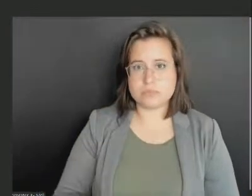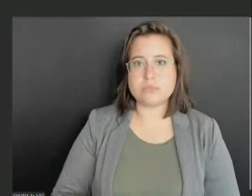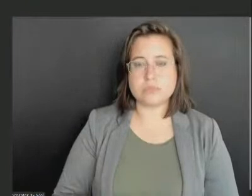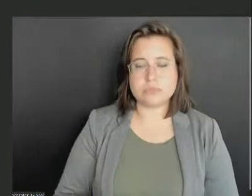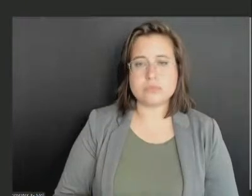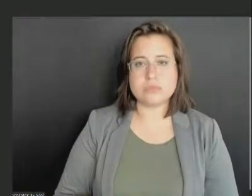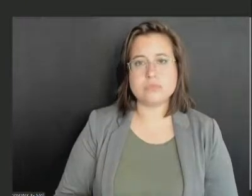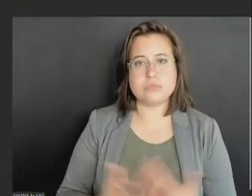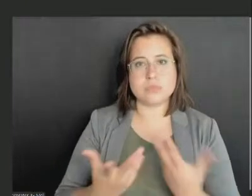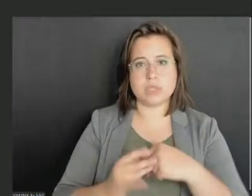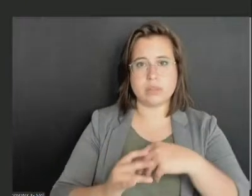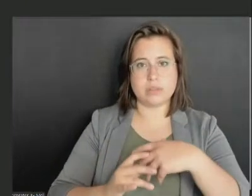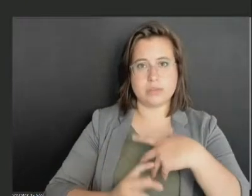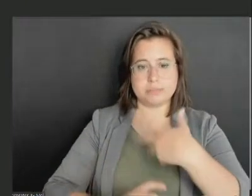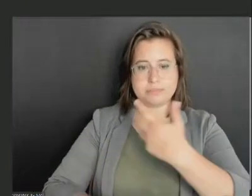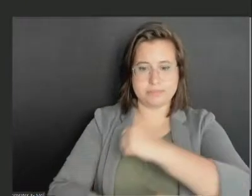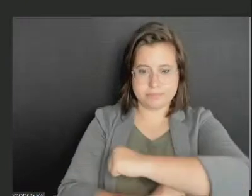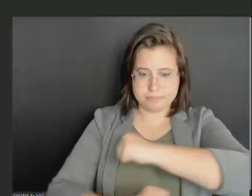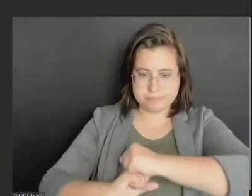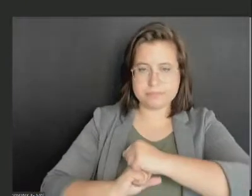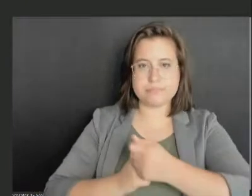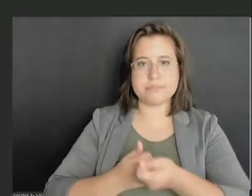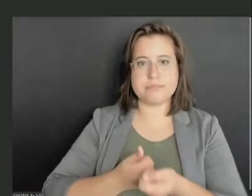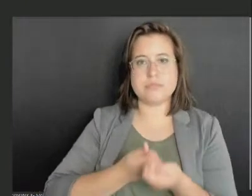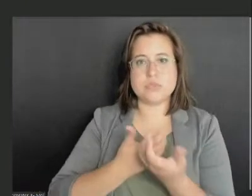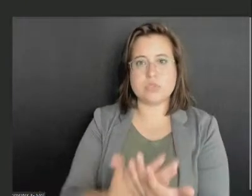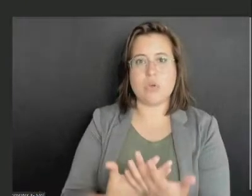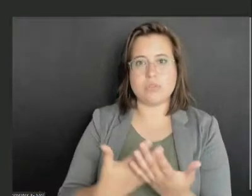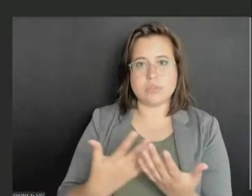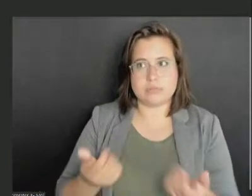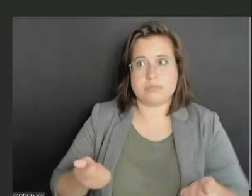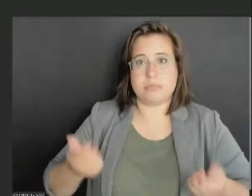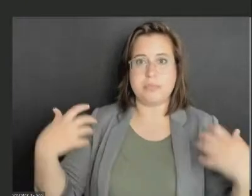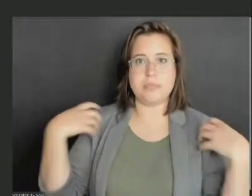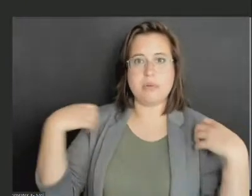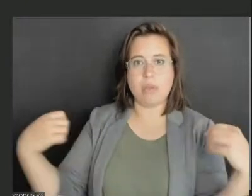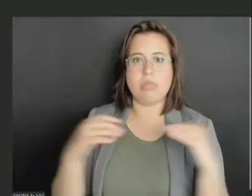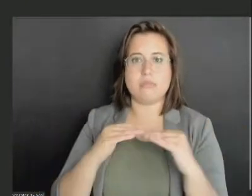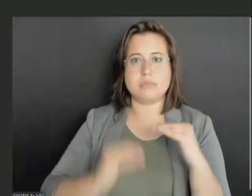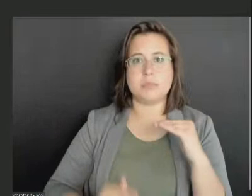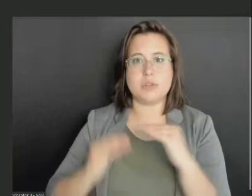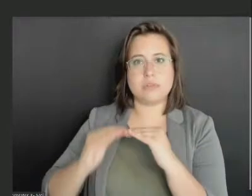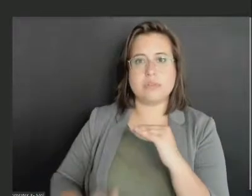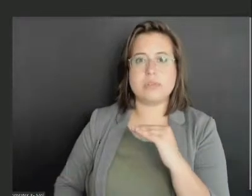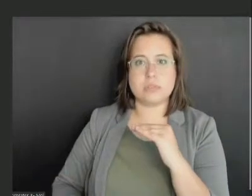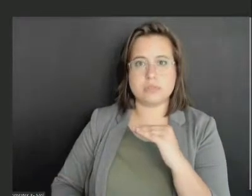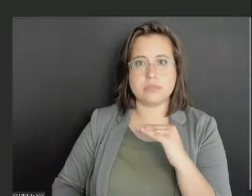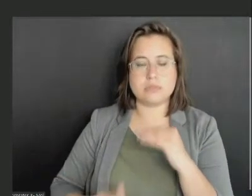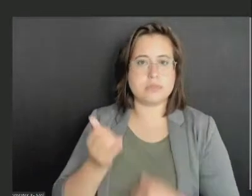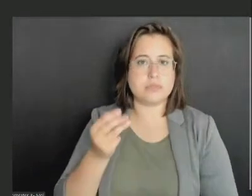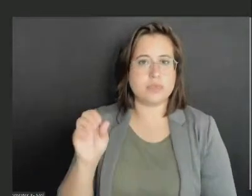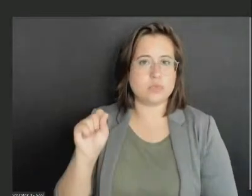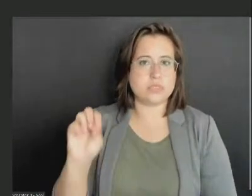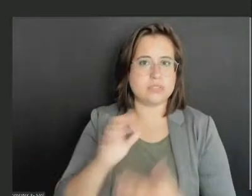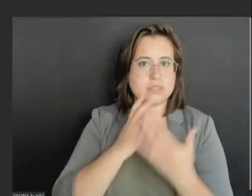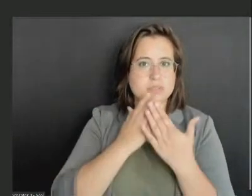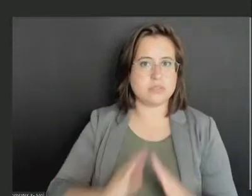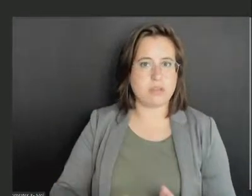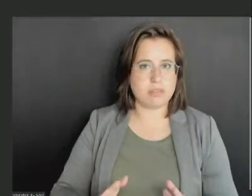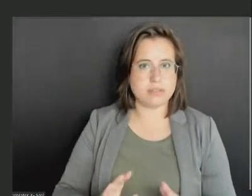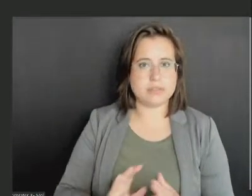cause of many, many of our health disparities, just a few seconds of silence.